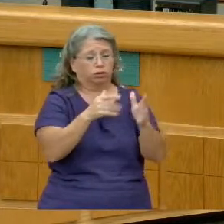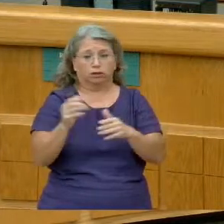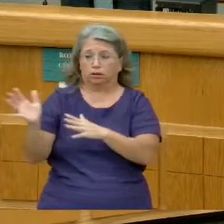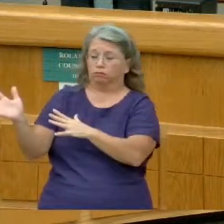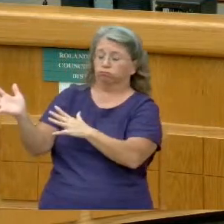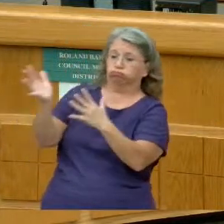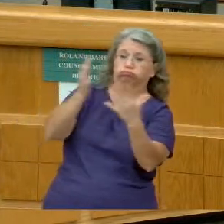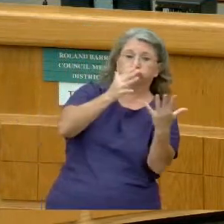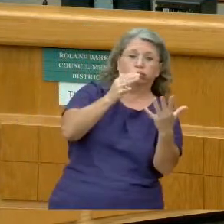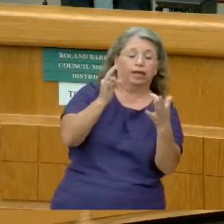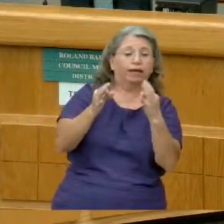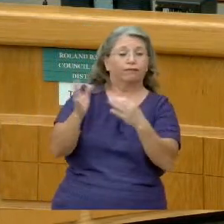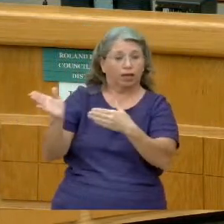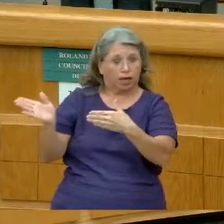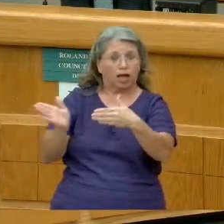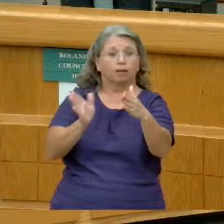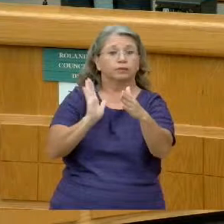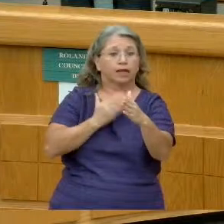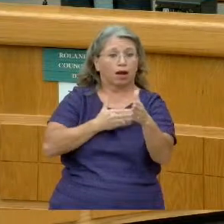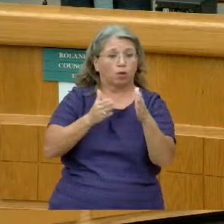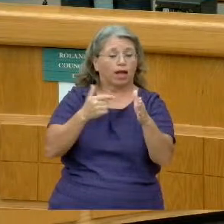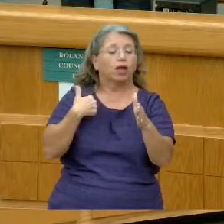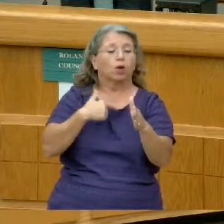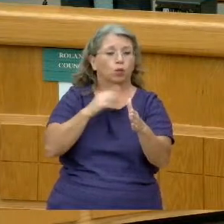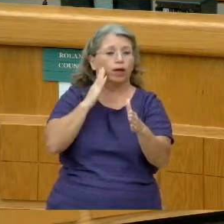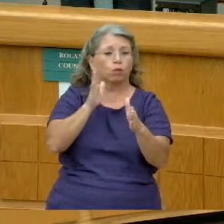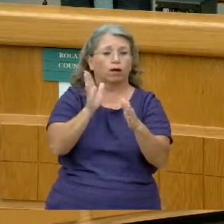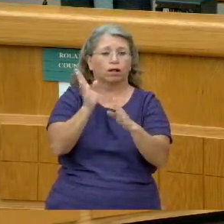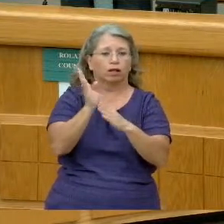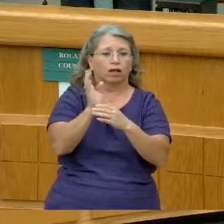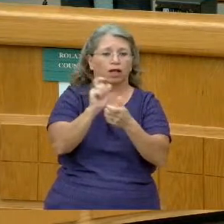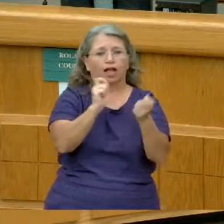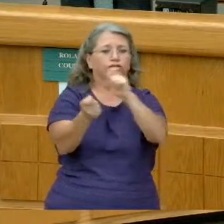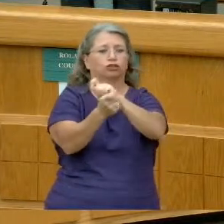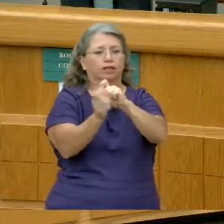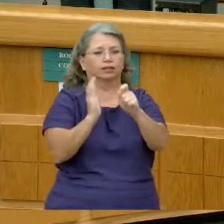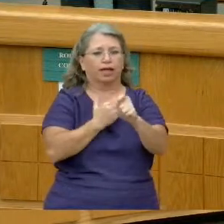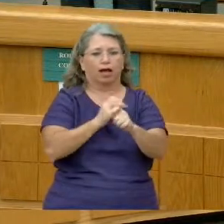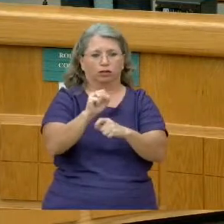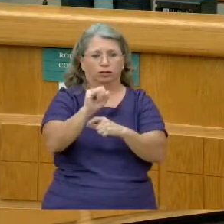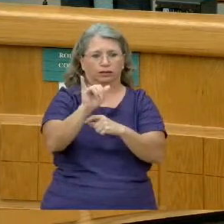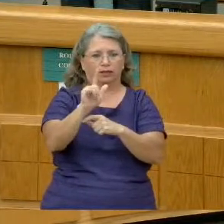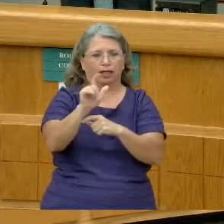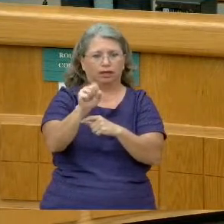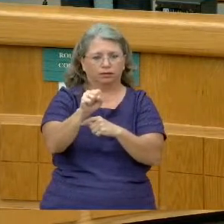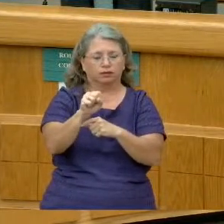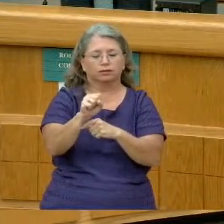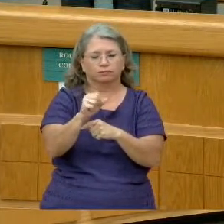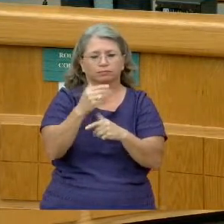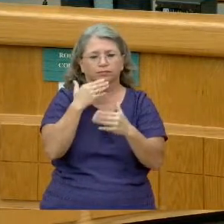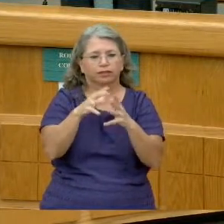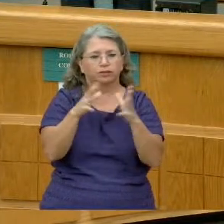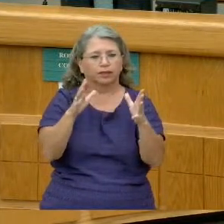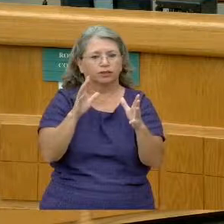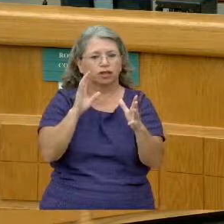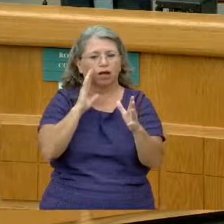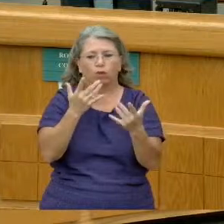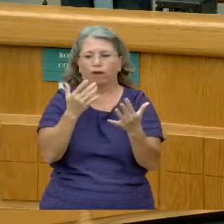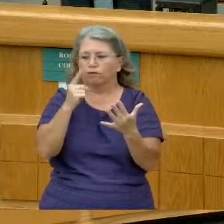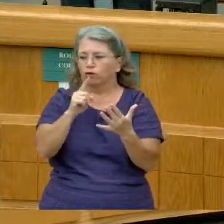way, we'll simply adjust our sails. Thank you so much. I look forward to your questions after the briefing.